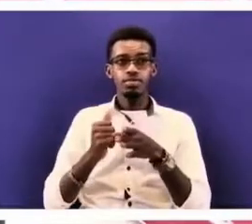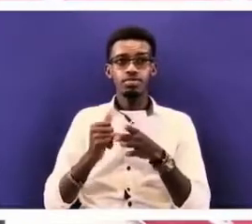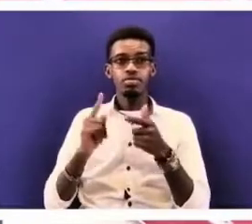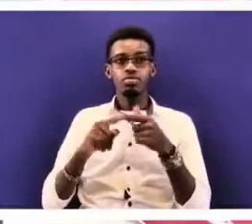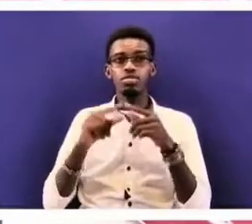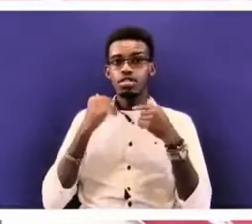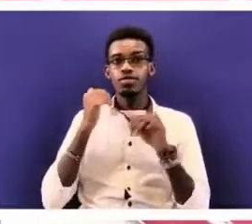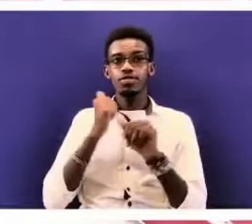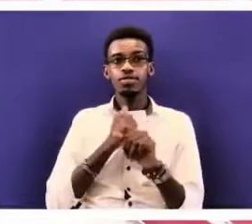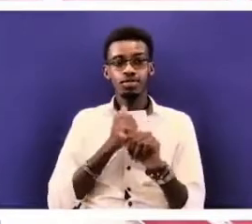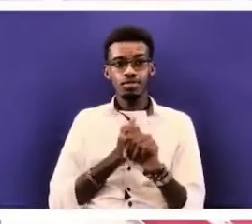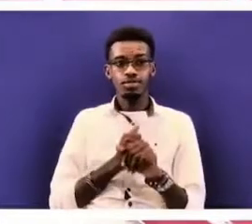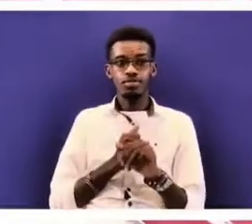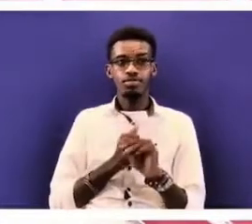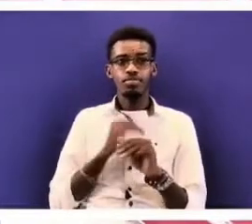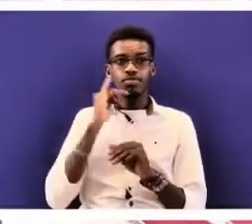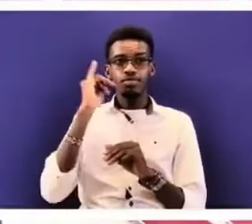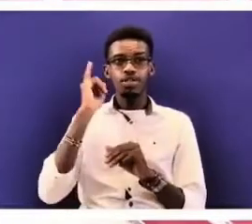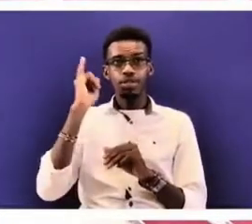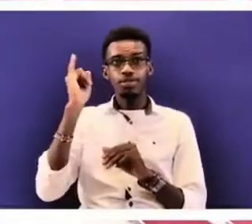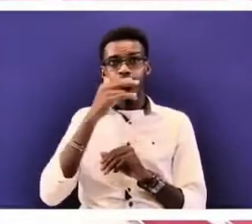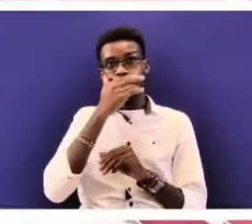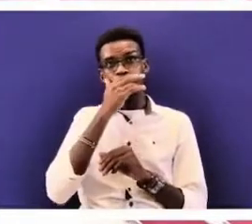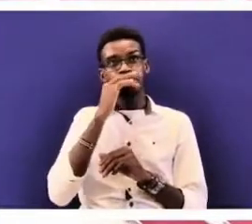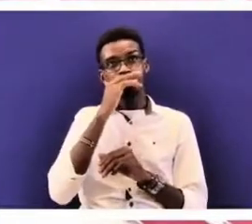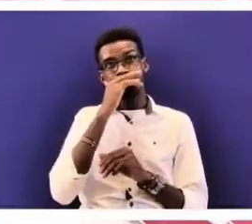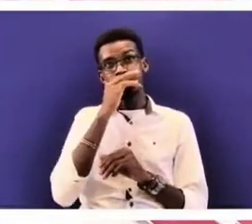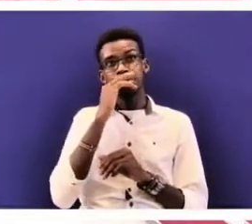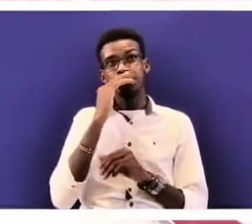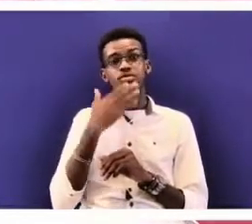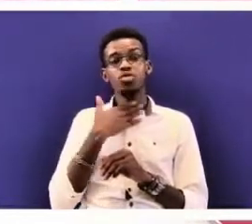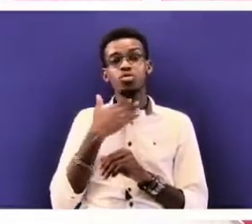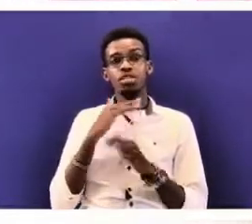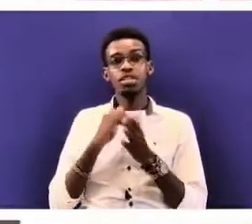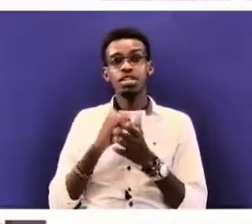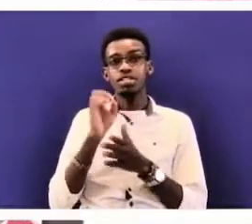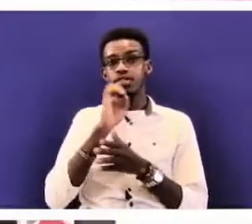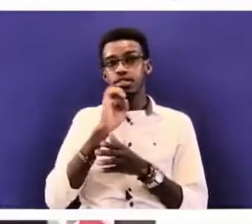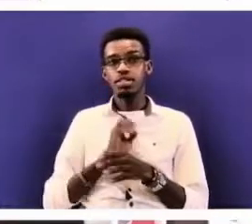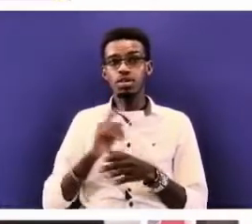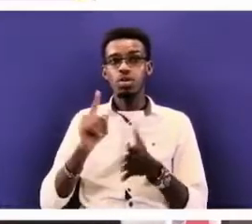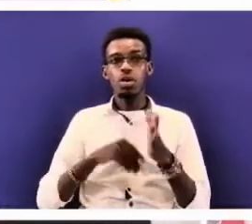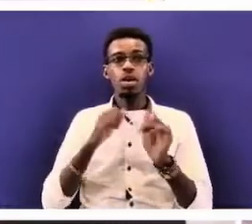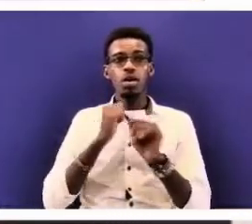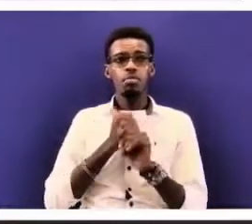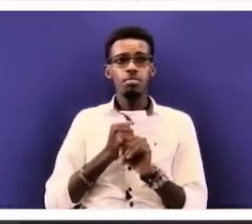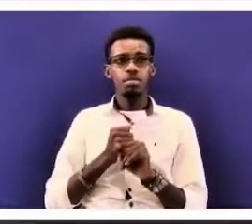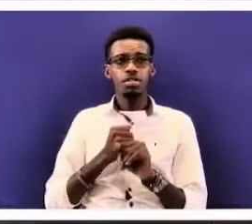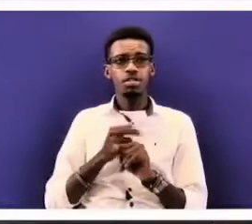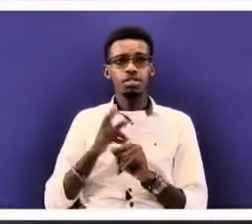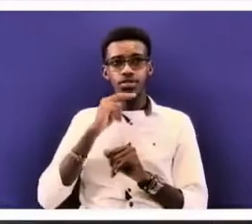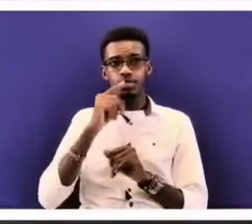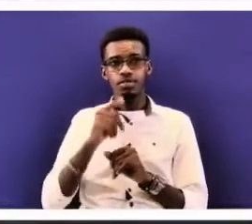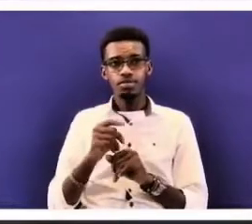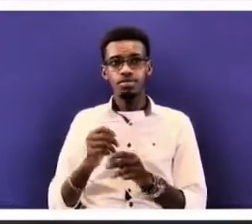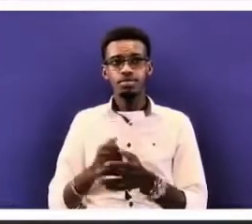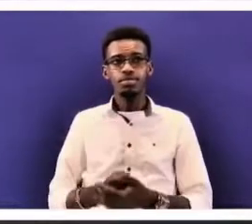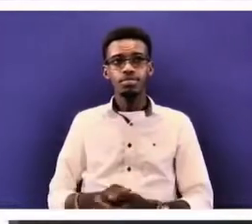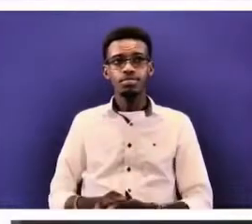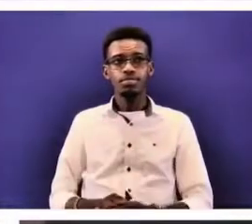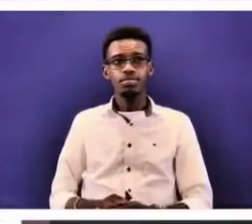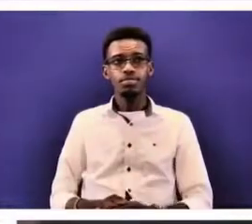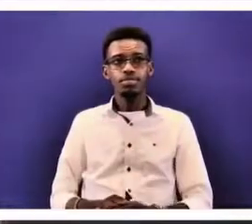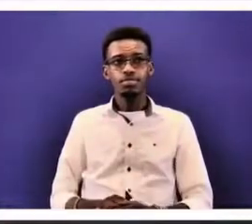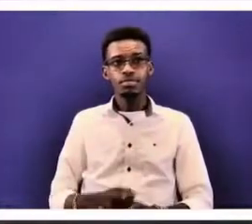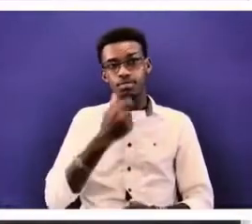do. Imagine, I don't like that elder. I don't know why they made her an elder anyway. She's in